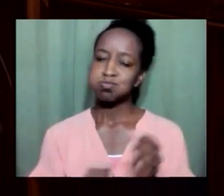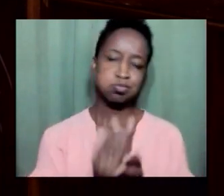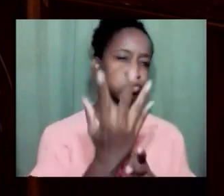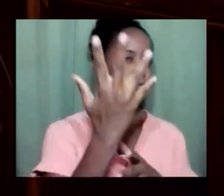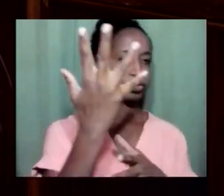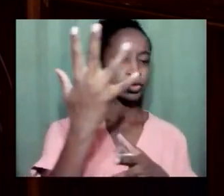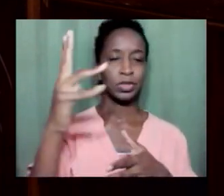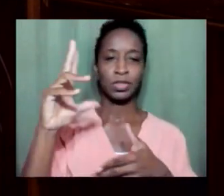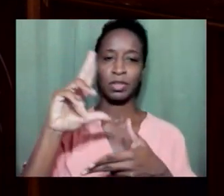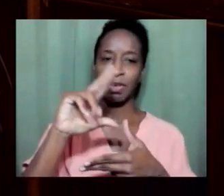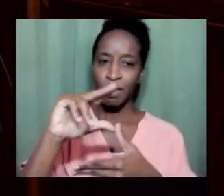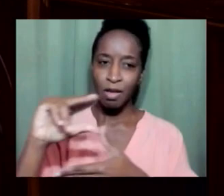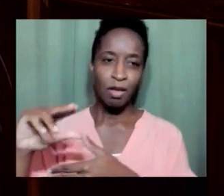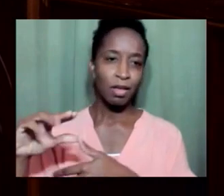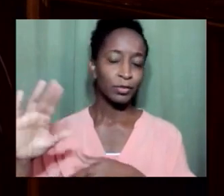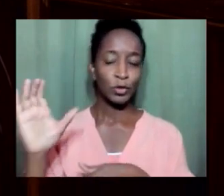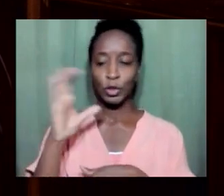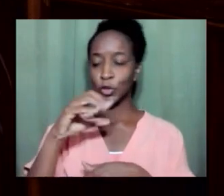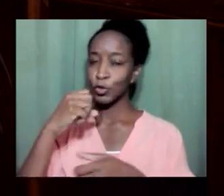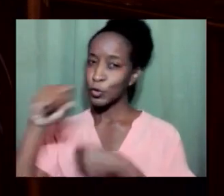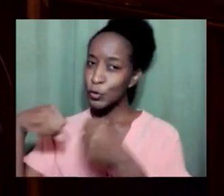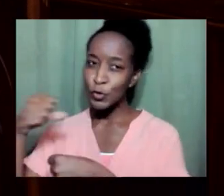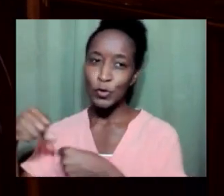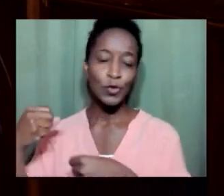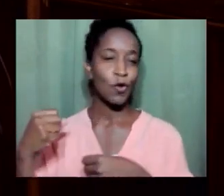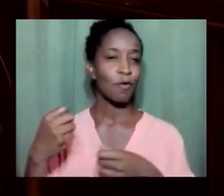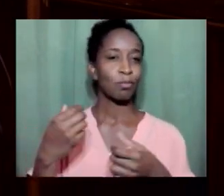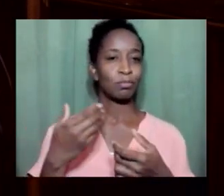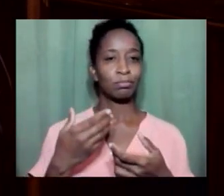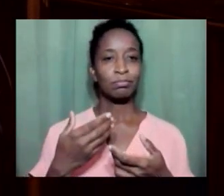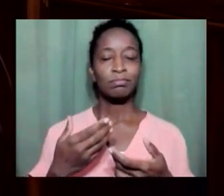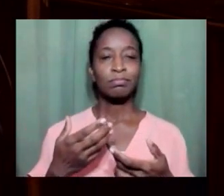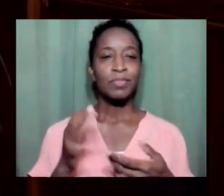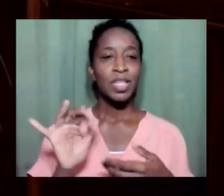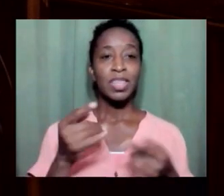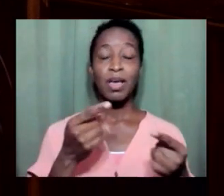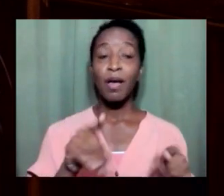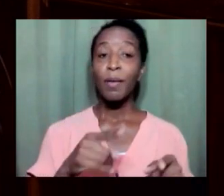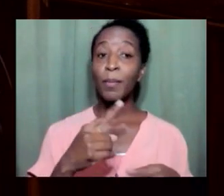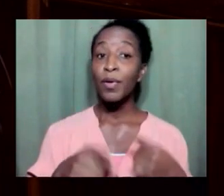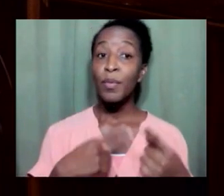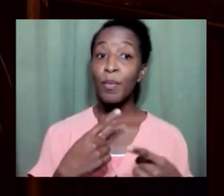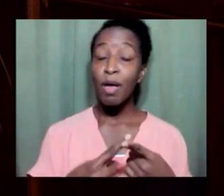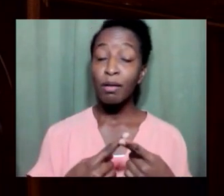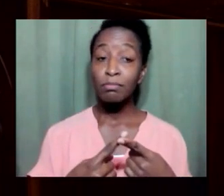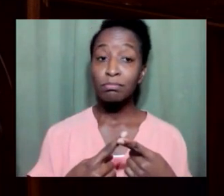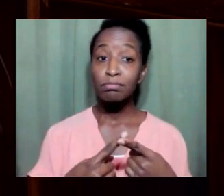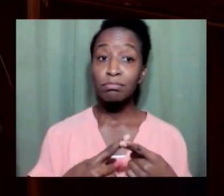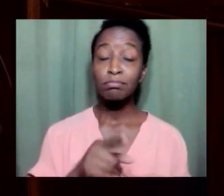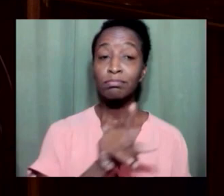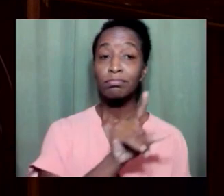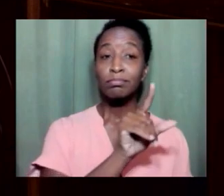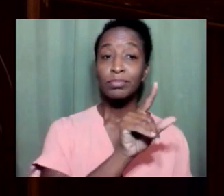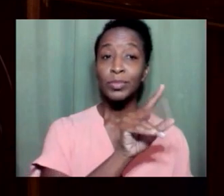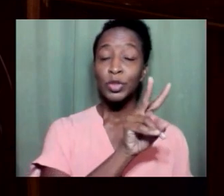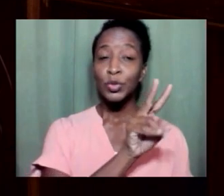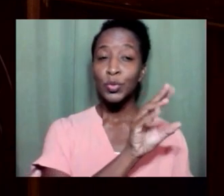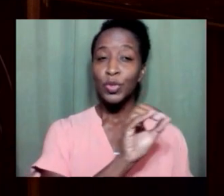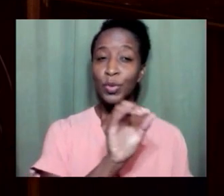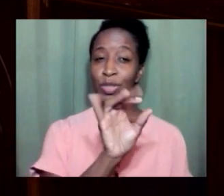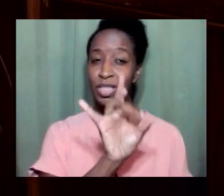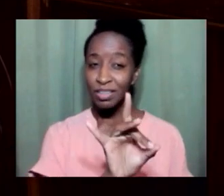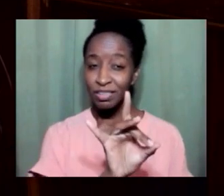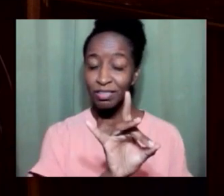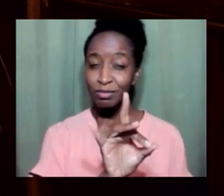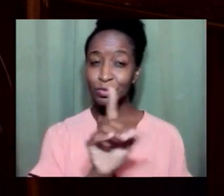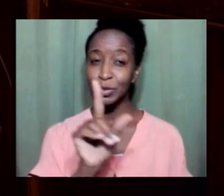the end of that lost decade of 2008 to 2018. Could you only imagine